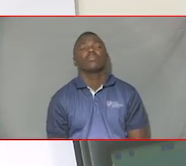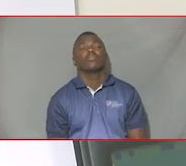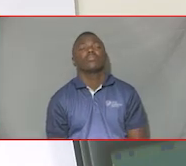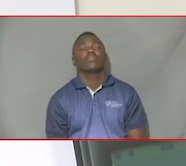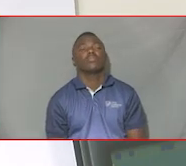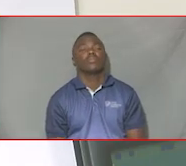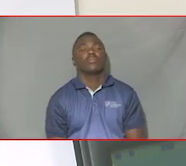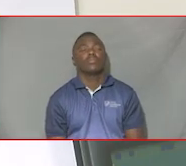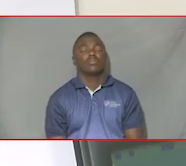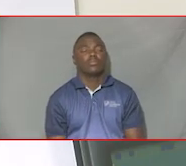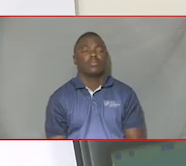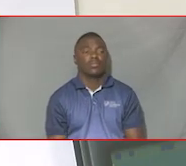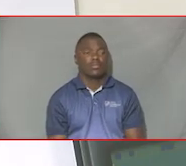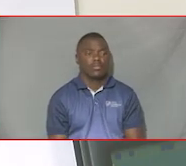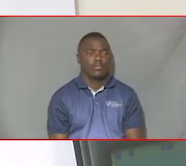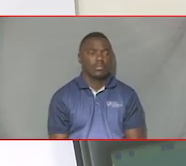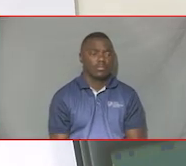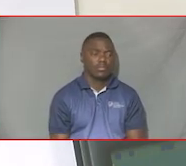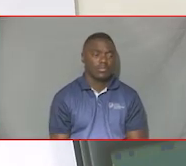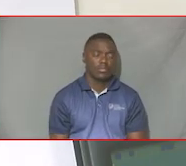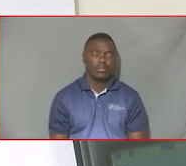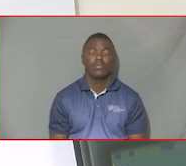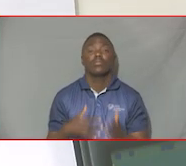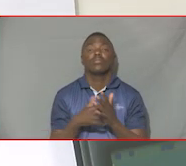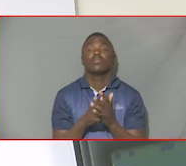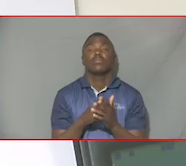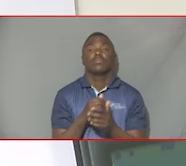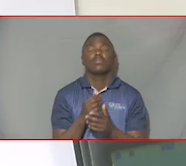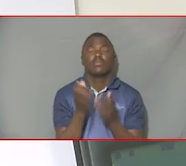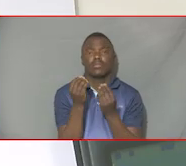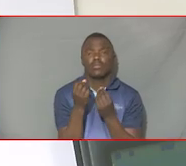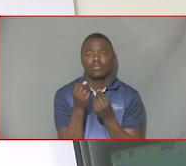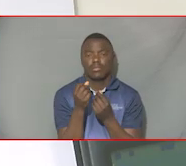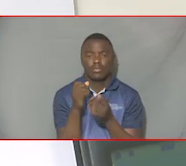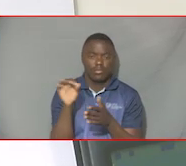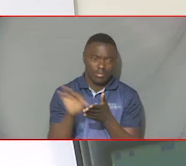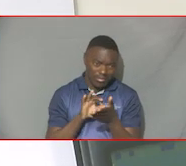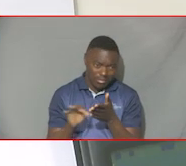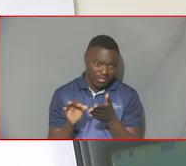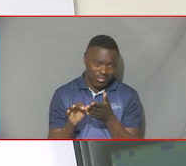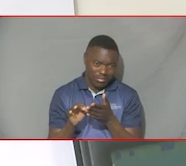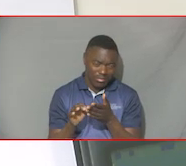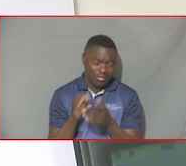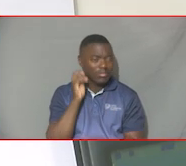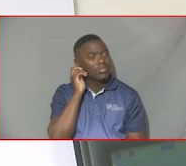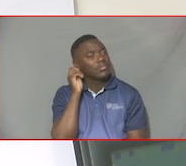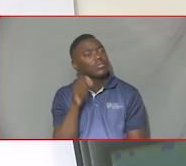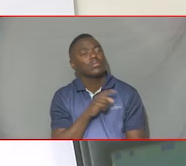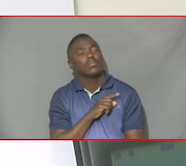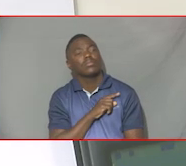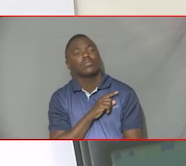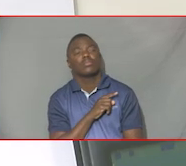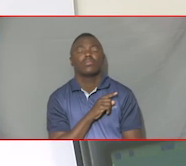IQ? It's not a good indicator. People, there's a weak correlation between the number of votes and IQ. Why?